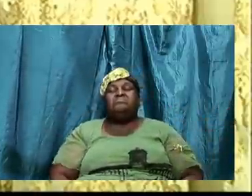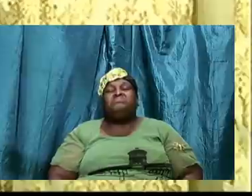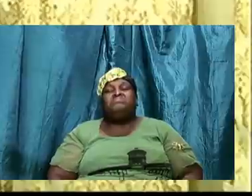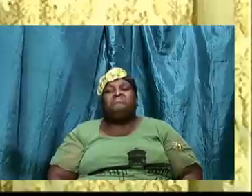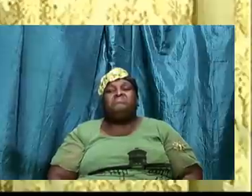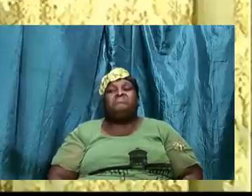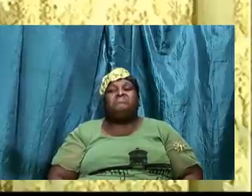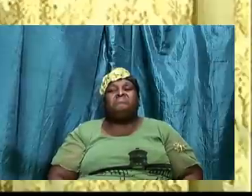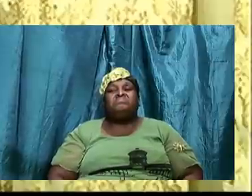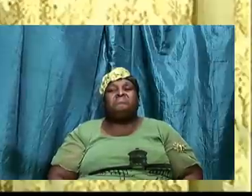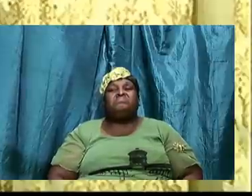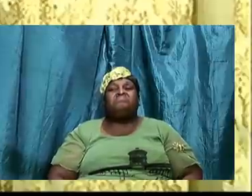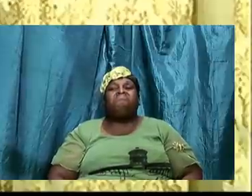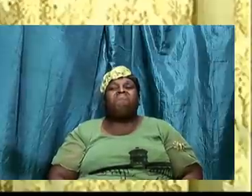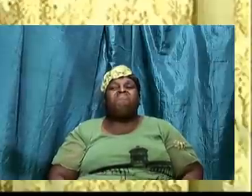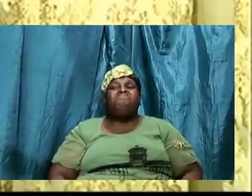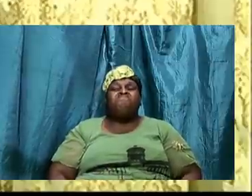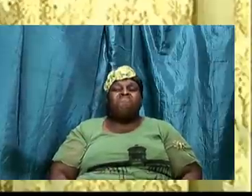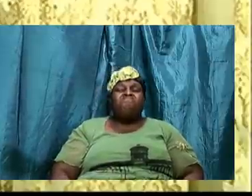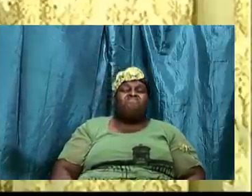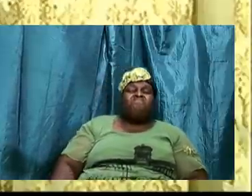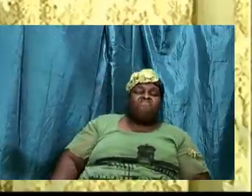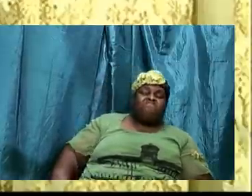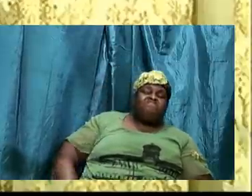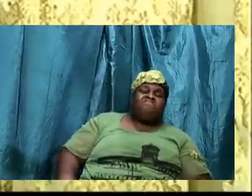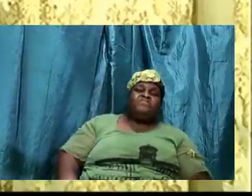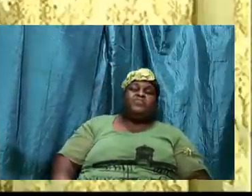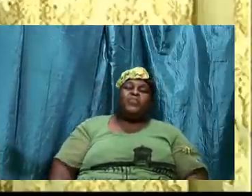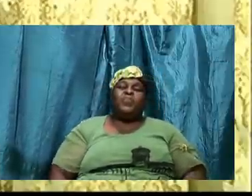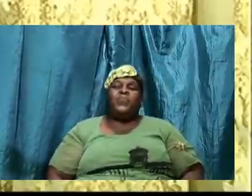And then let us look at Isaiah